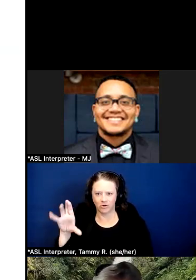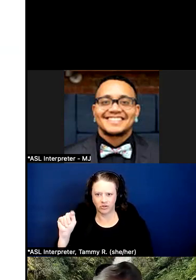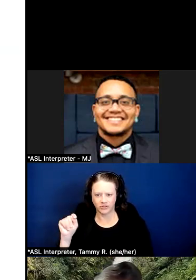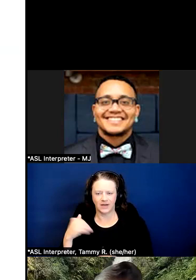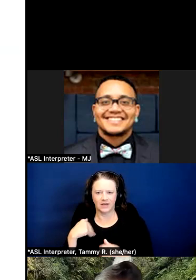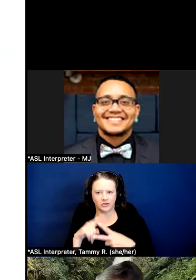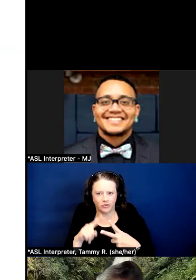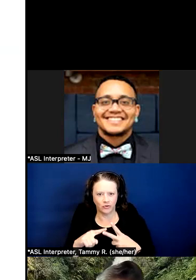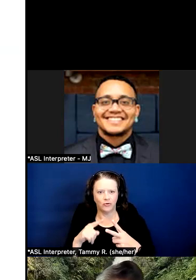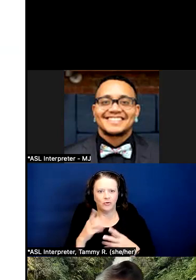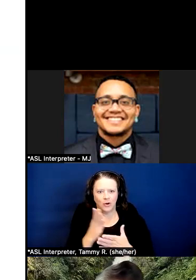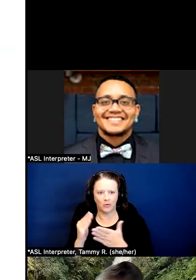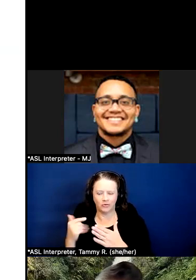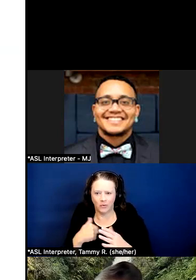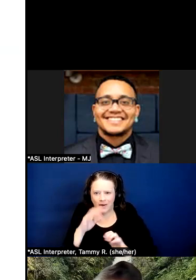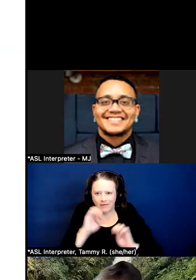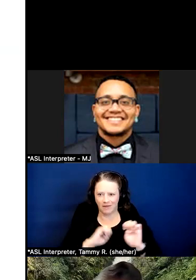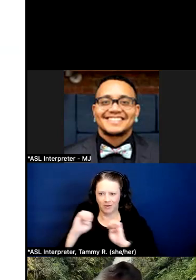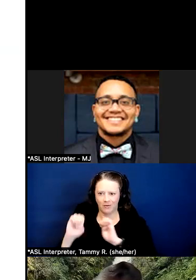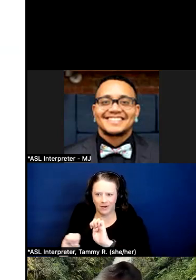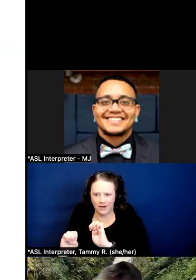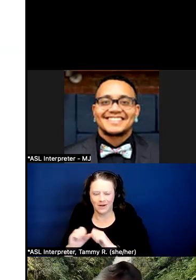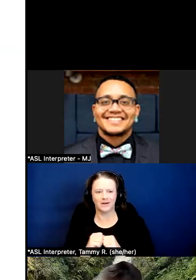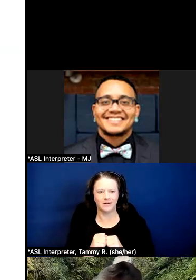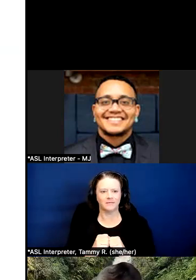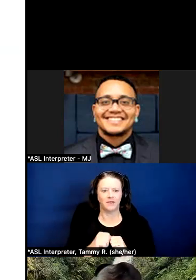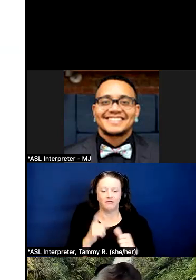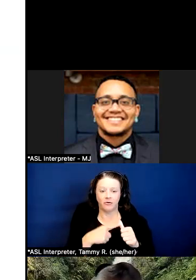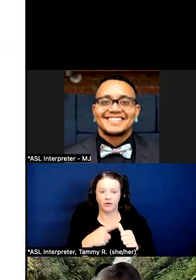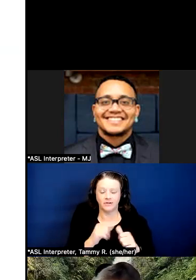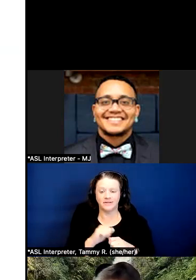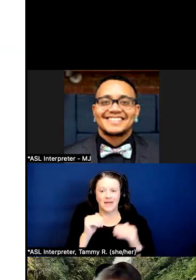first is an housing inclusive advocacy.